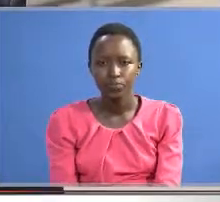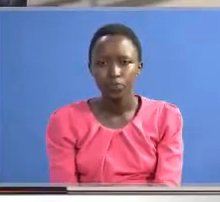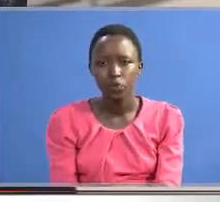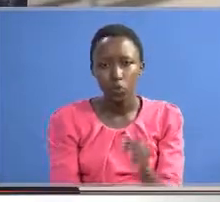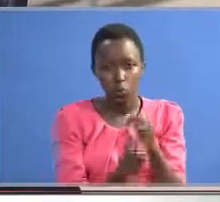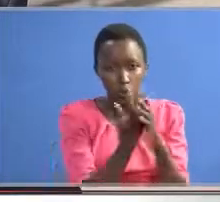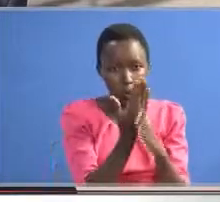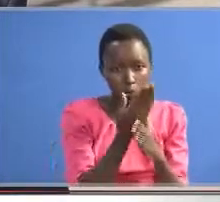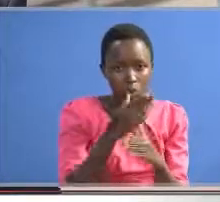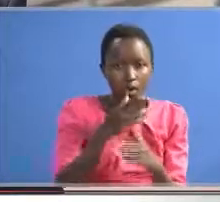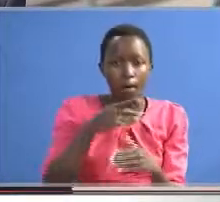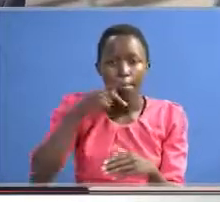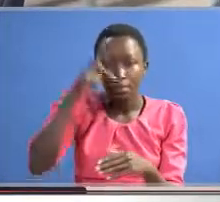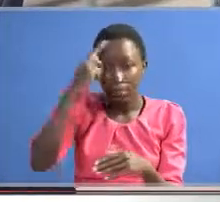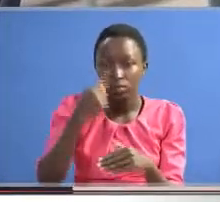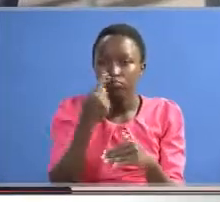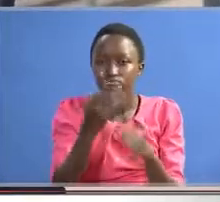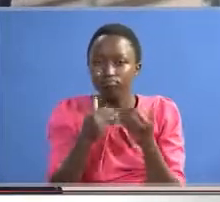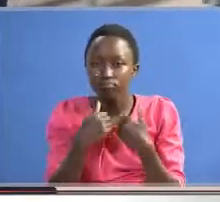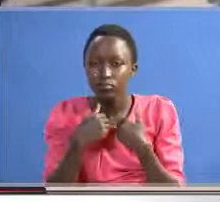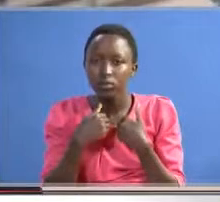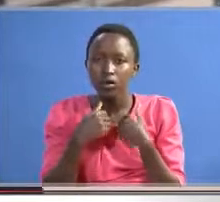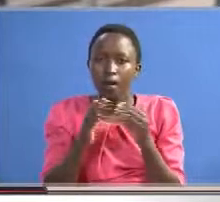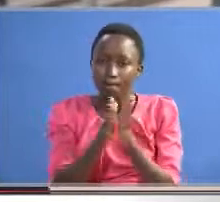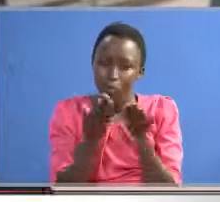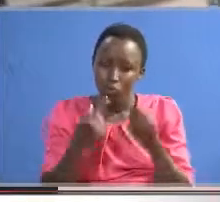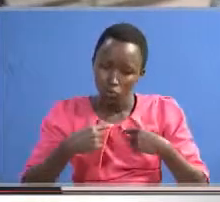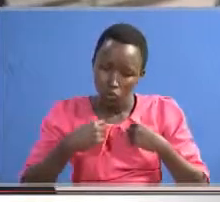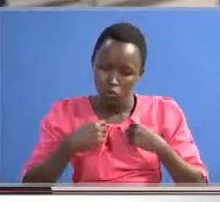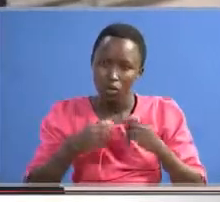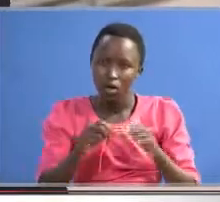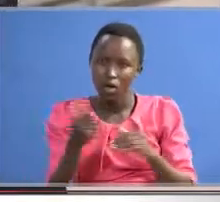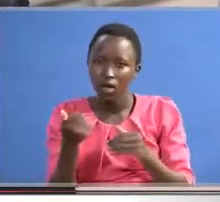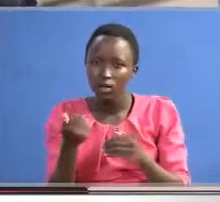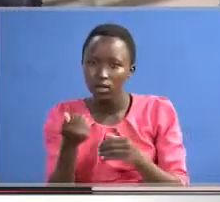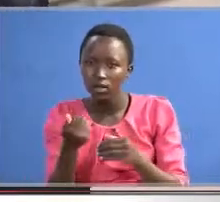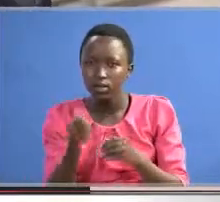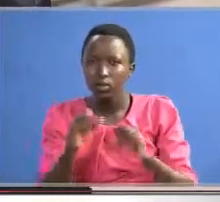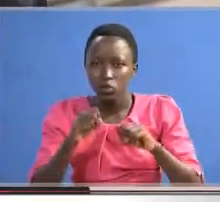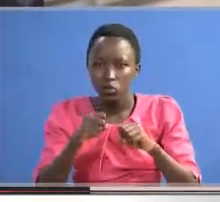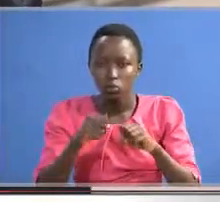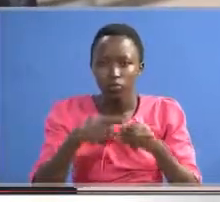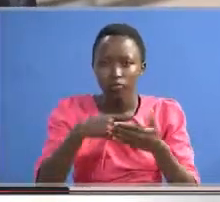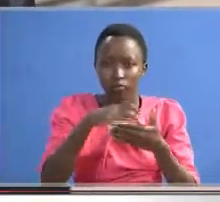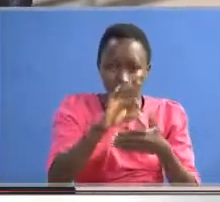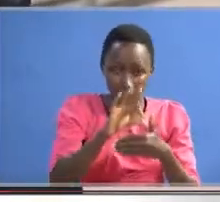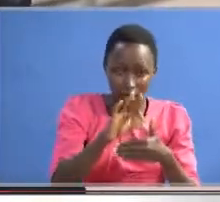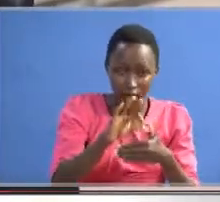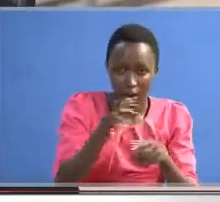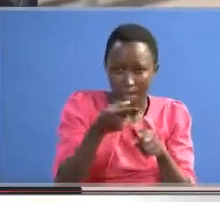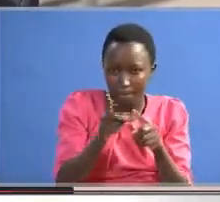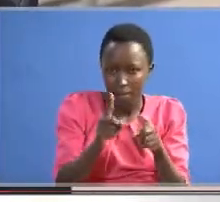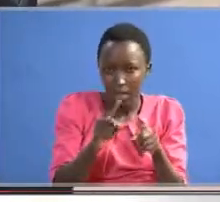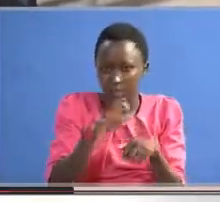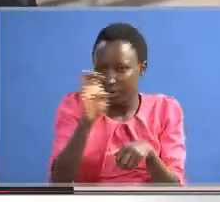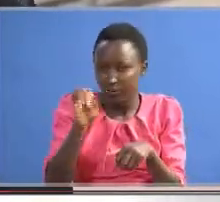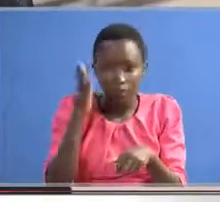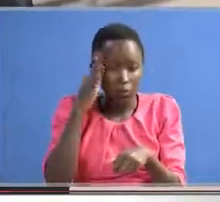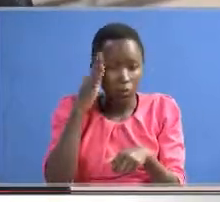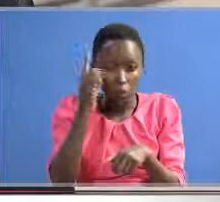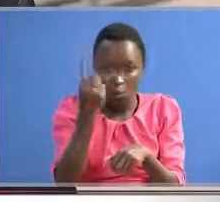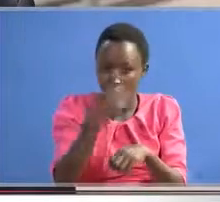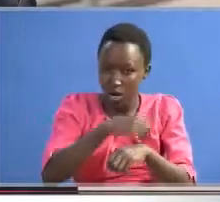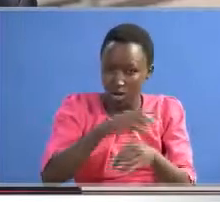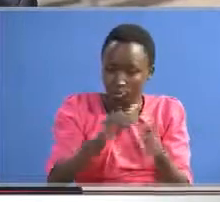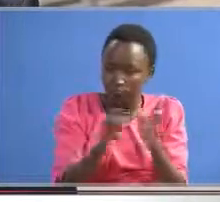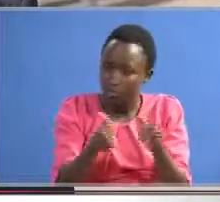Growing up, our parents used to tag our school uniform, books, and at times utensils with the aim of finding them when they get lost. But what we never knew is that one